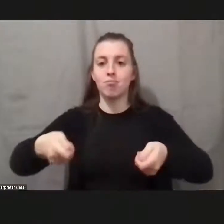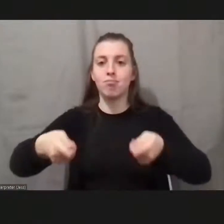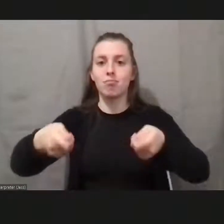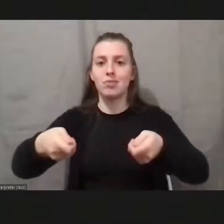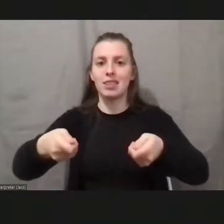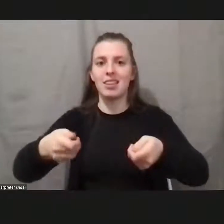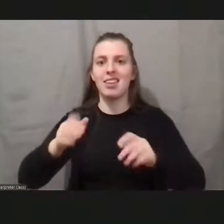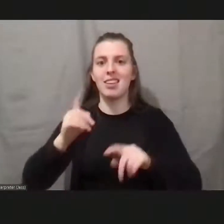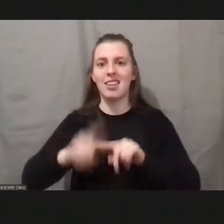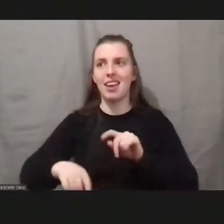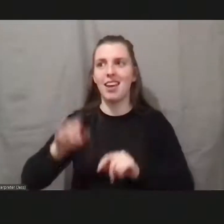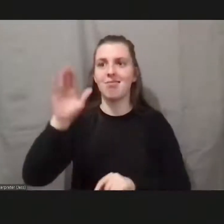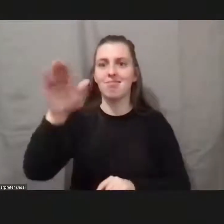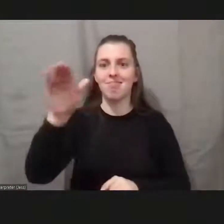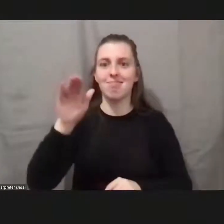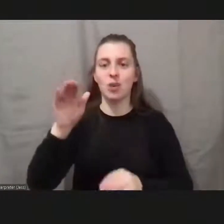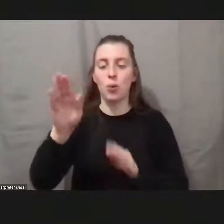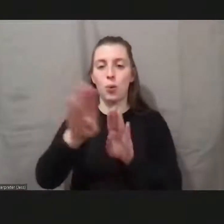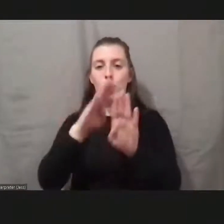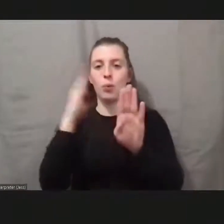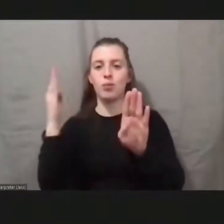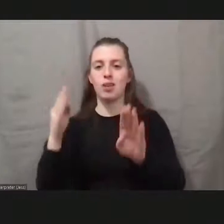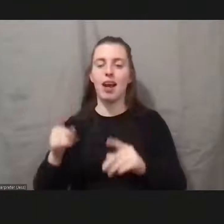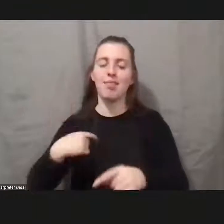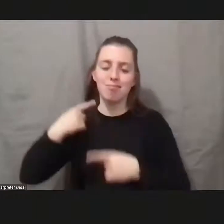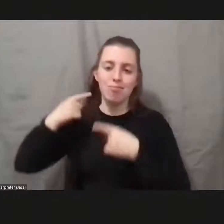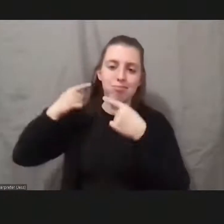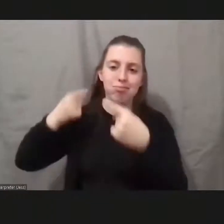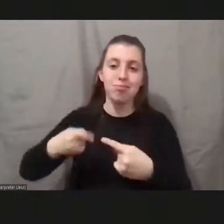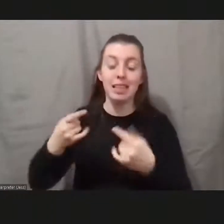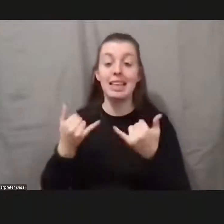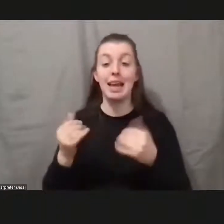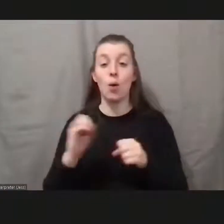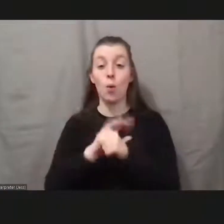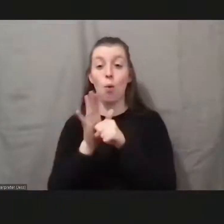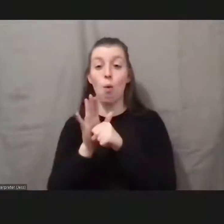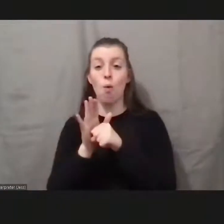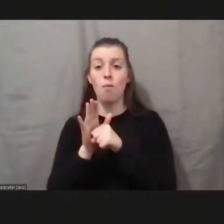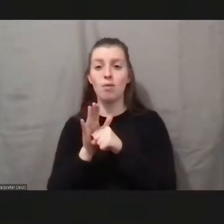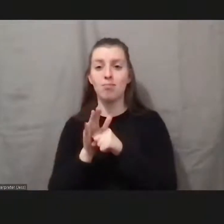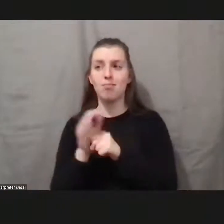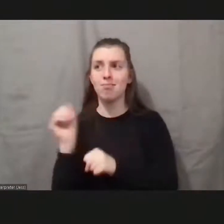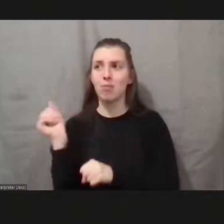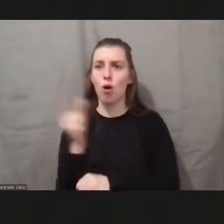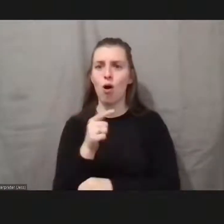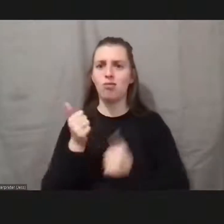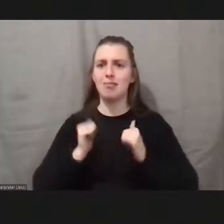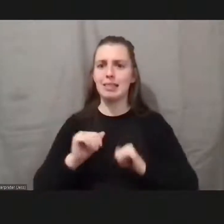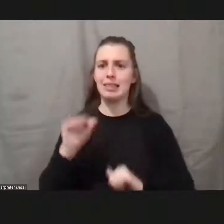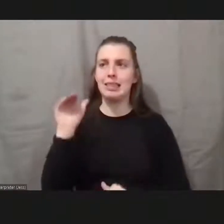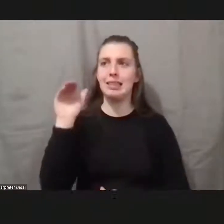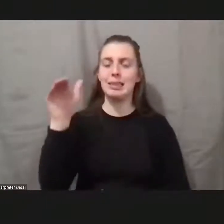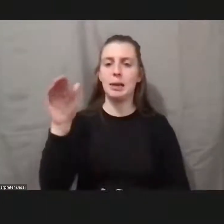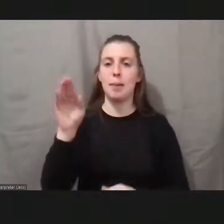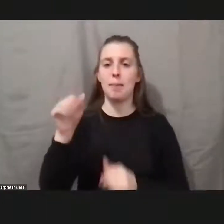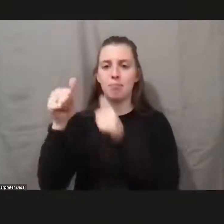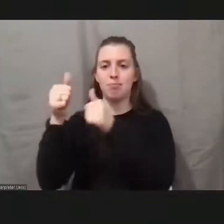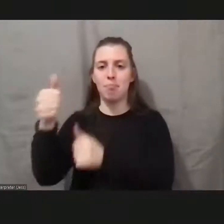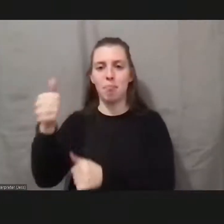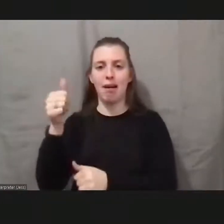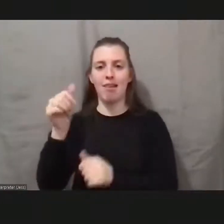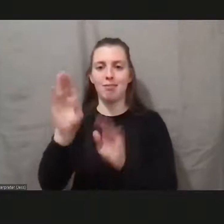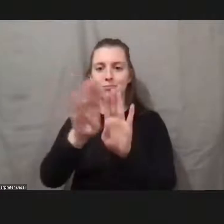hitting those buttons with our elbows so that we're not having to touch the door handles. So if we can shift our thinking